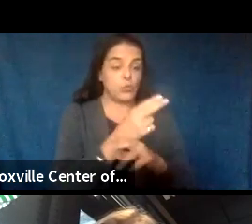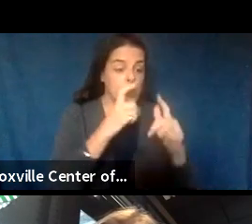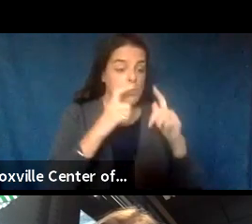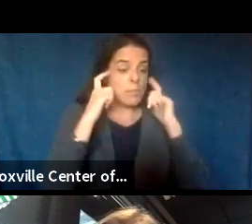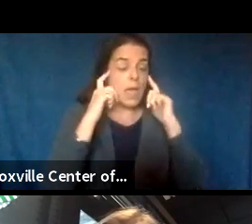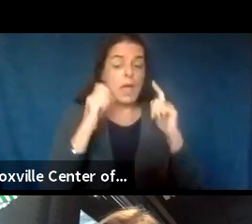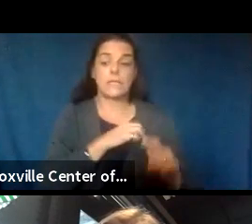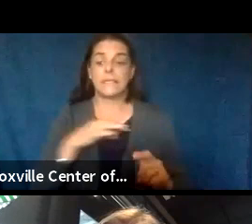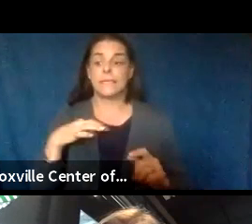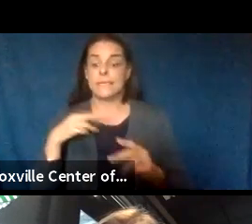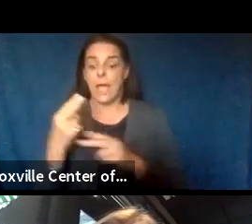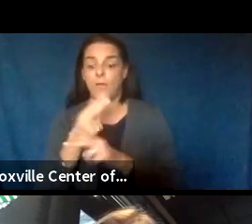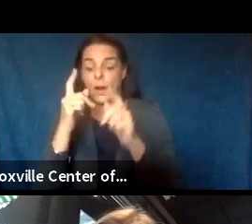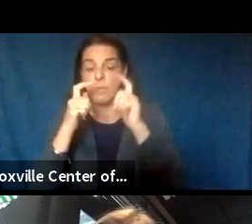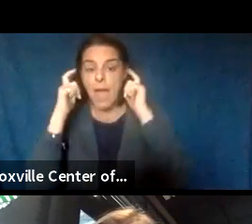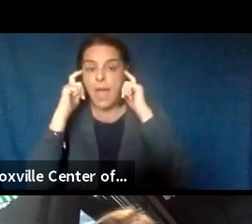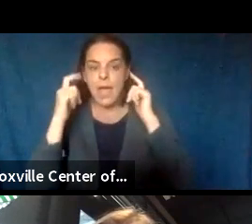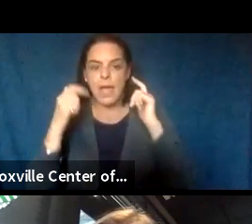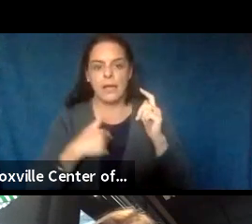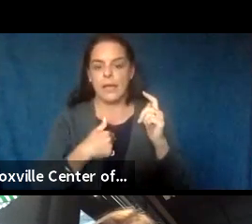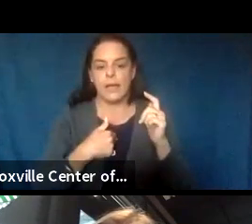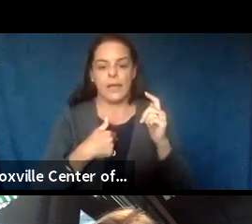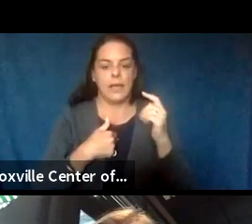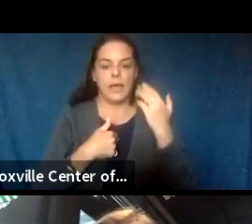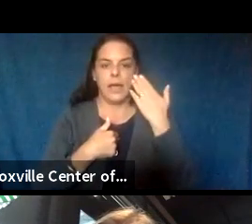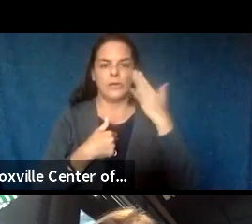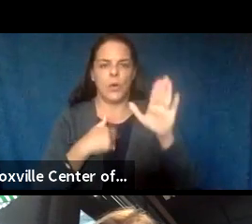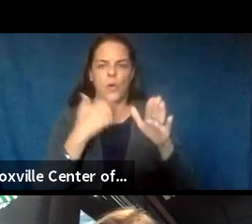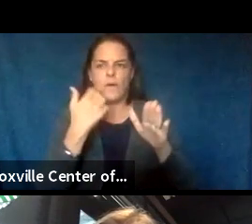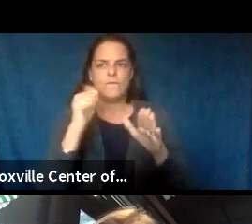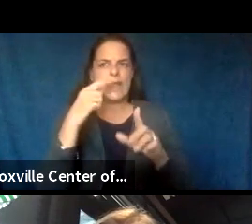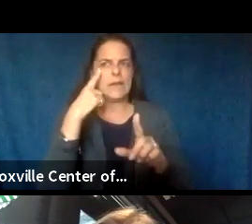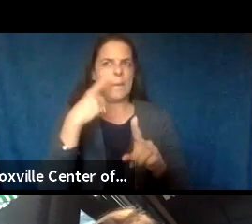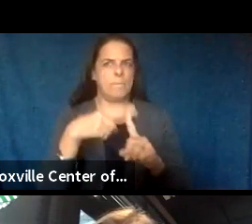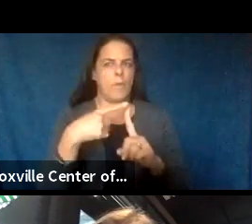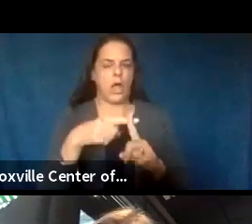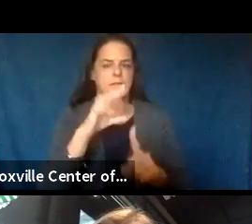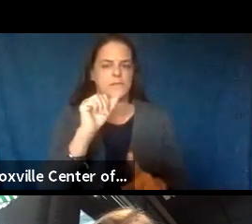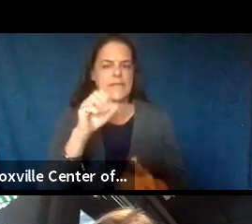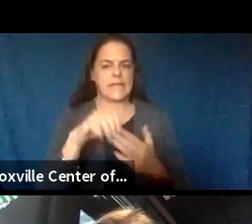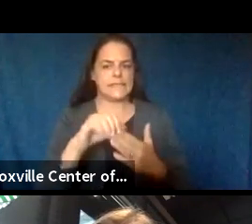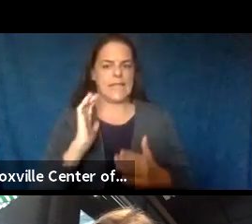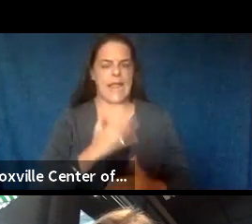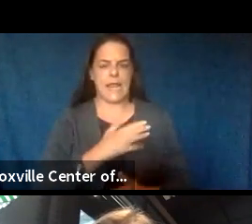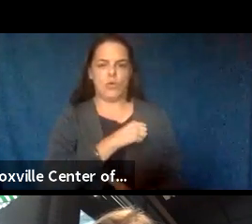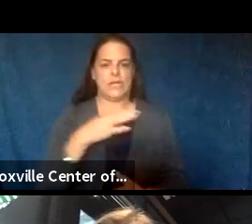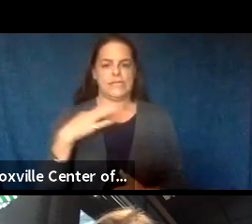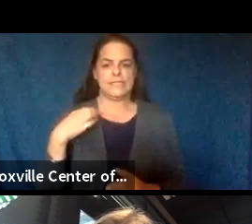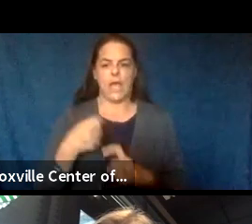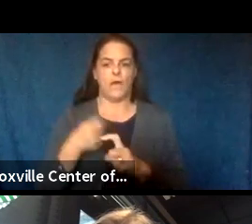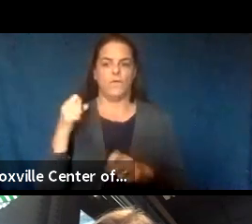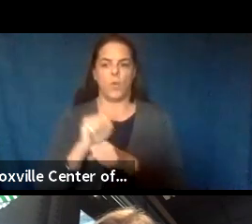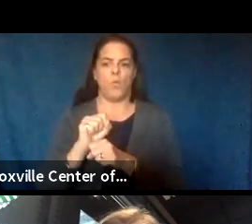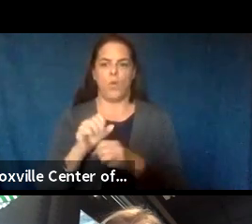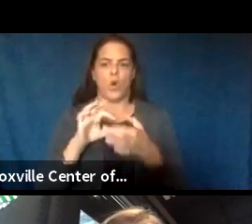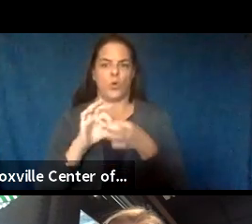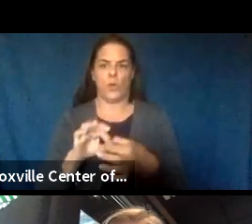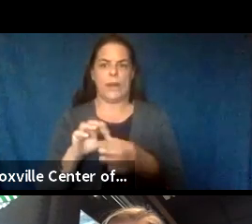masks. I'm not aware of any positive cases in our staff from a work-related exposure.